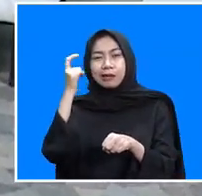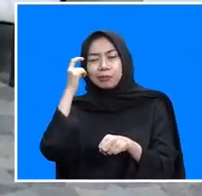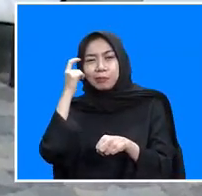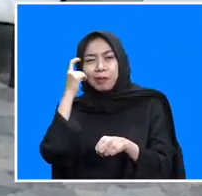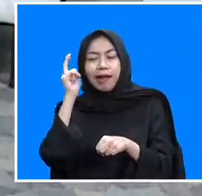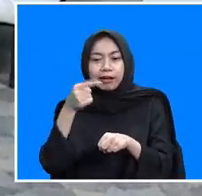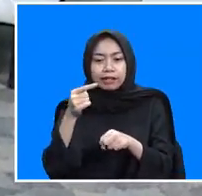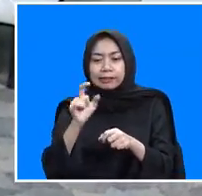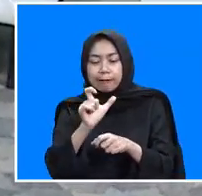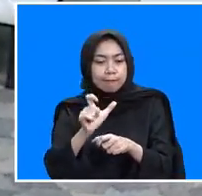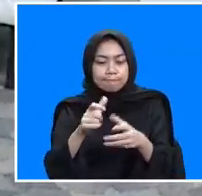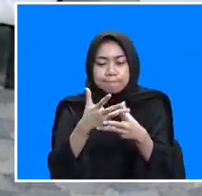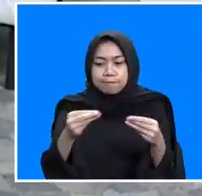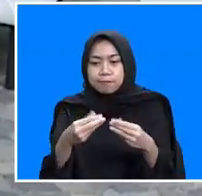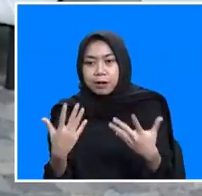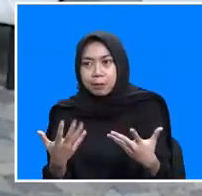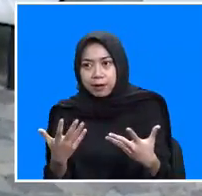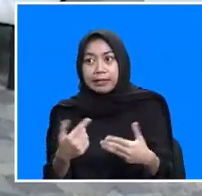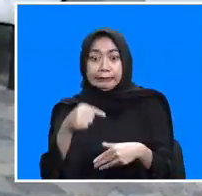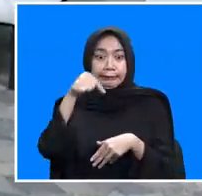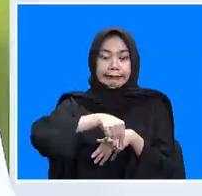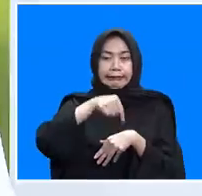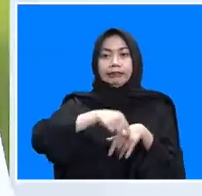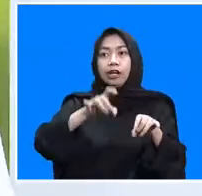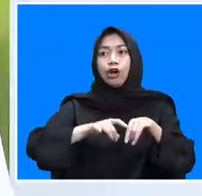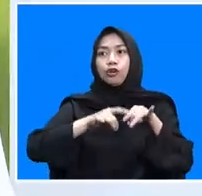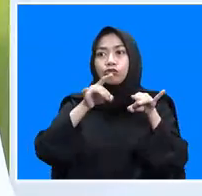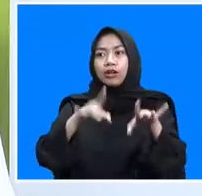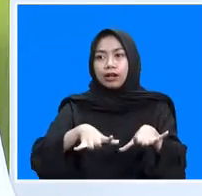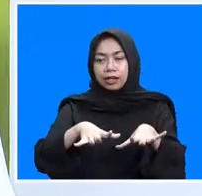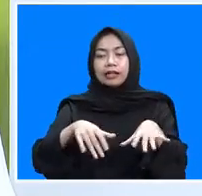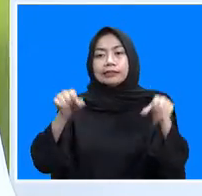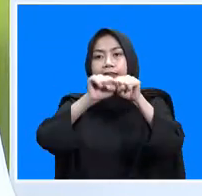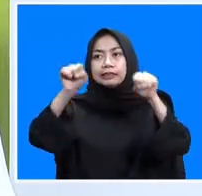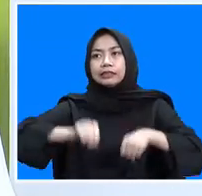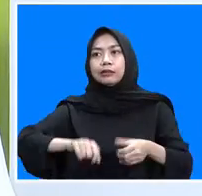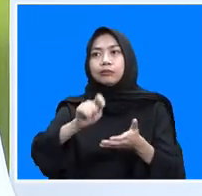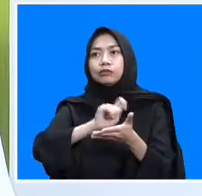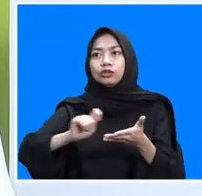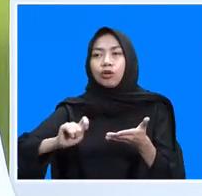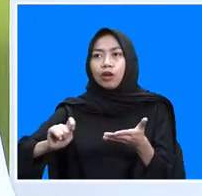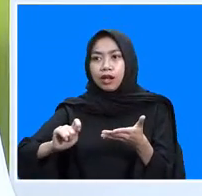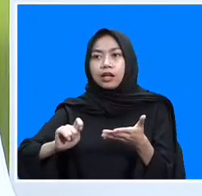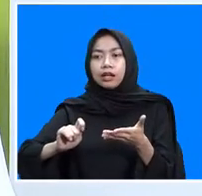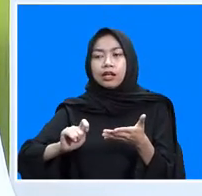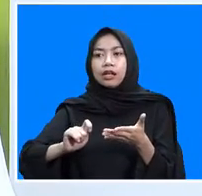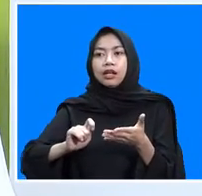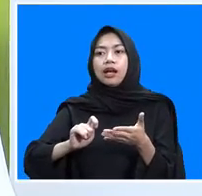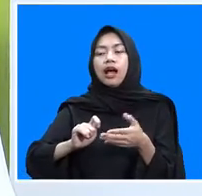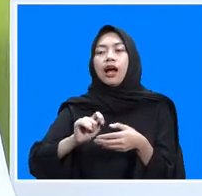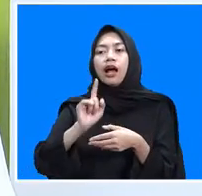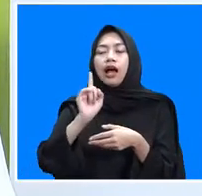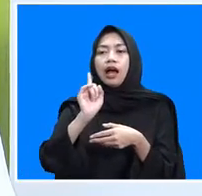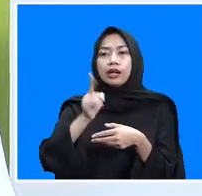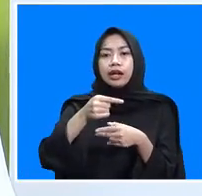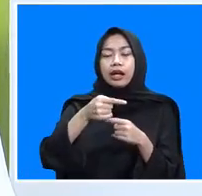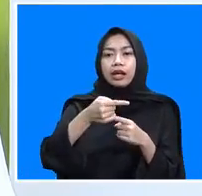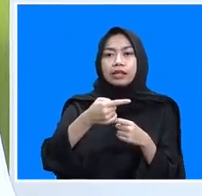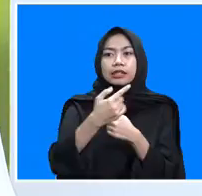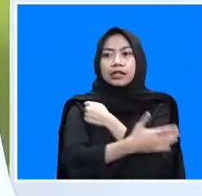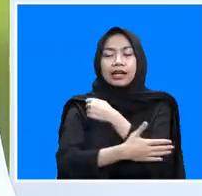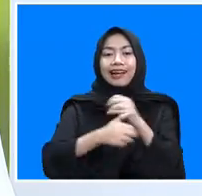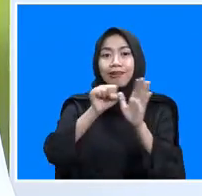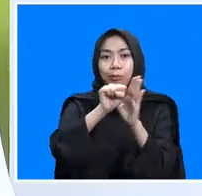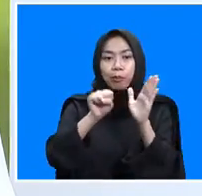say. So in Australia, our schooling system works under a federated system. So what